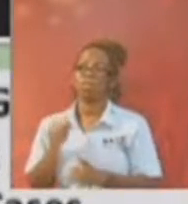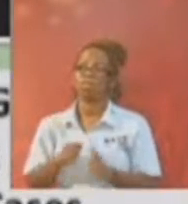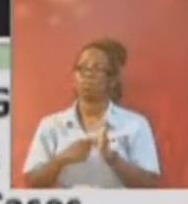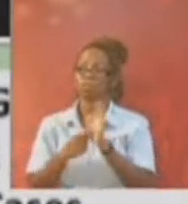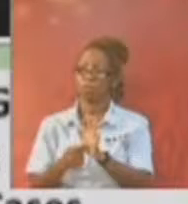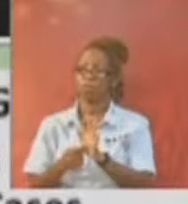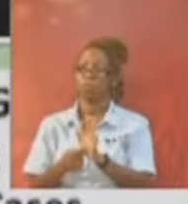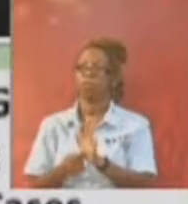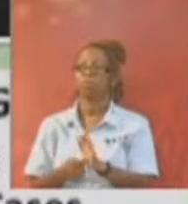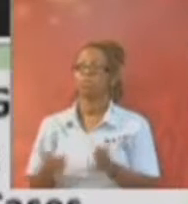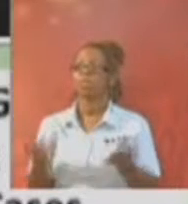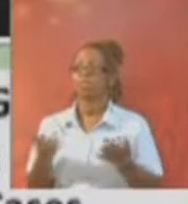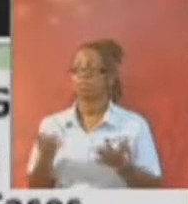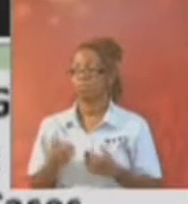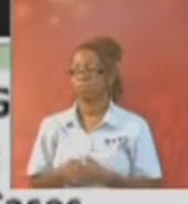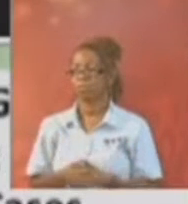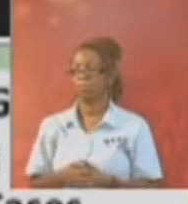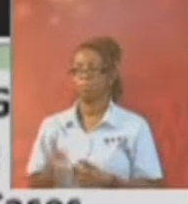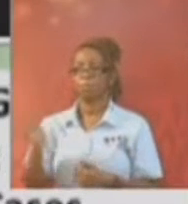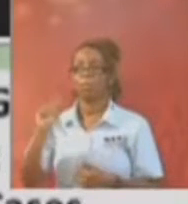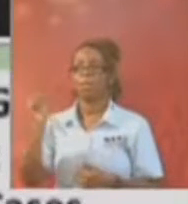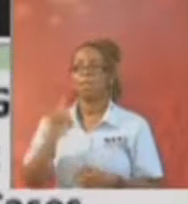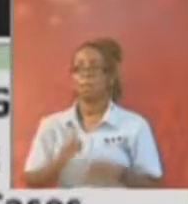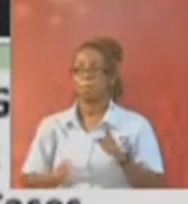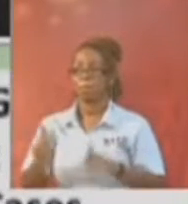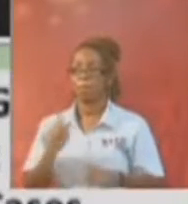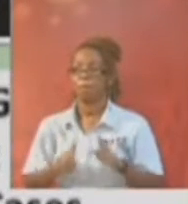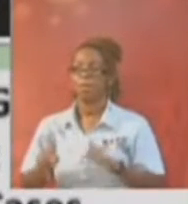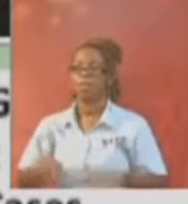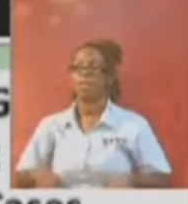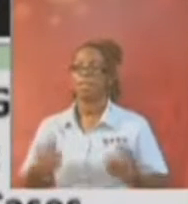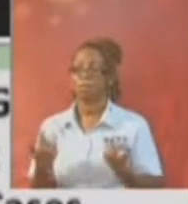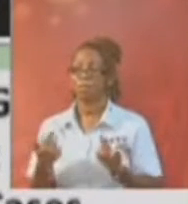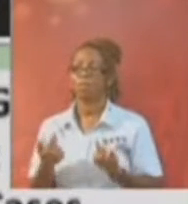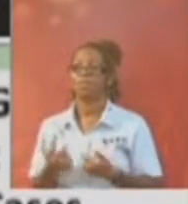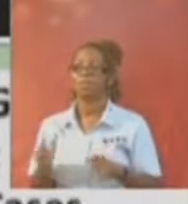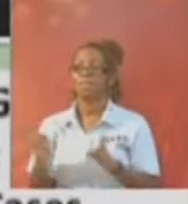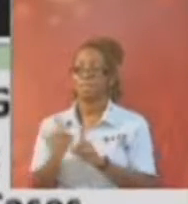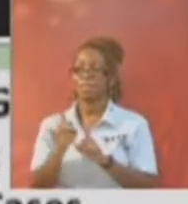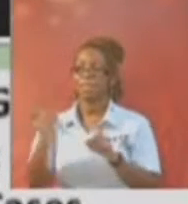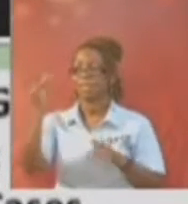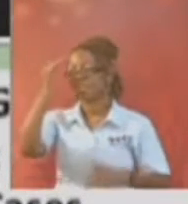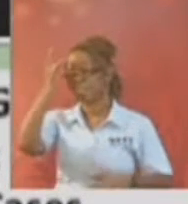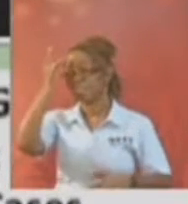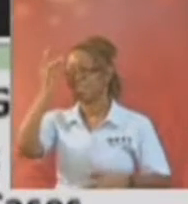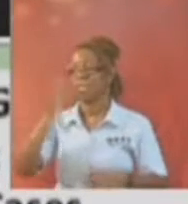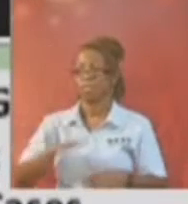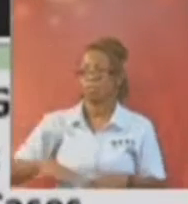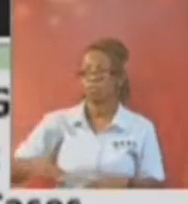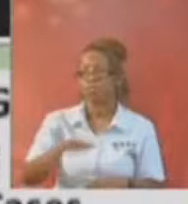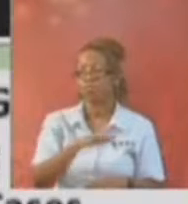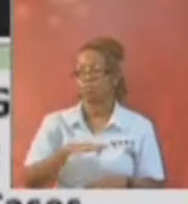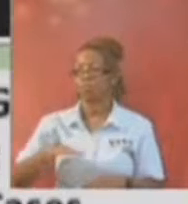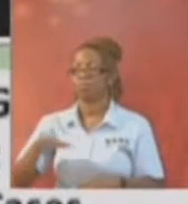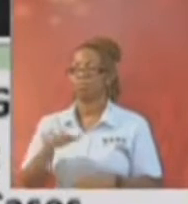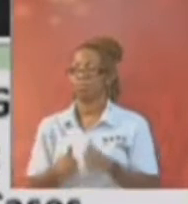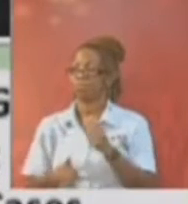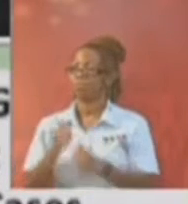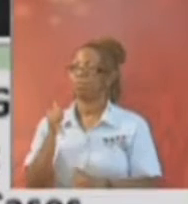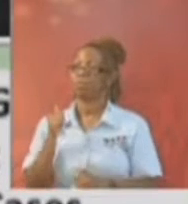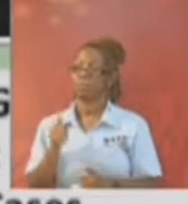the cases are located, and it also gives you an idea of the communities that are most affected